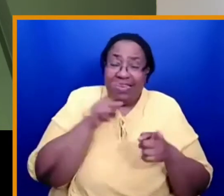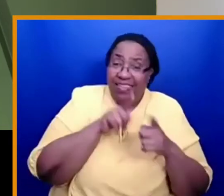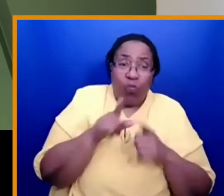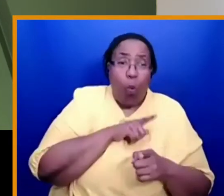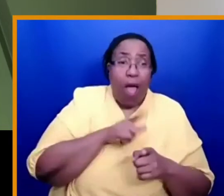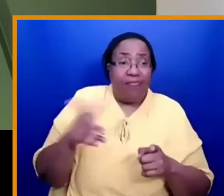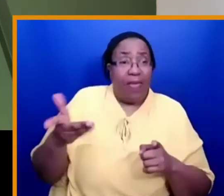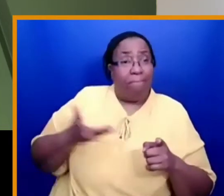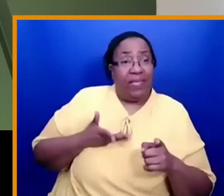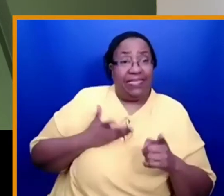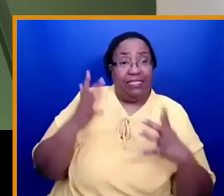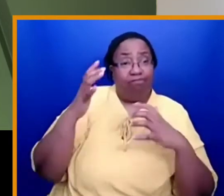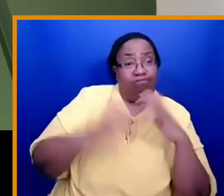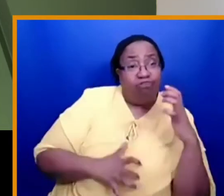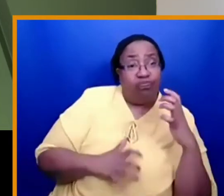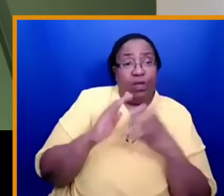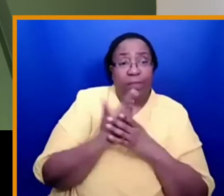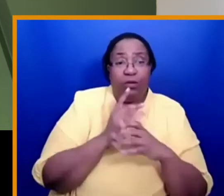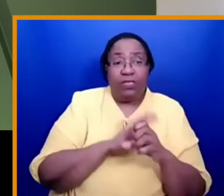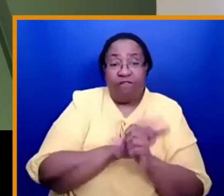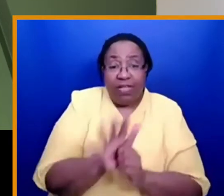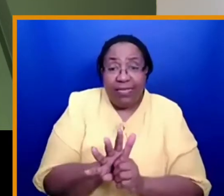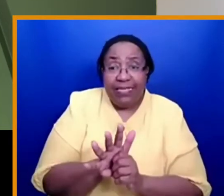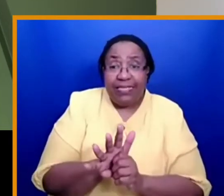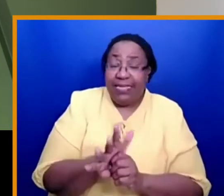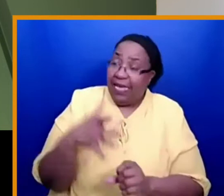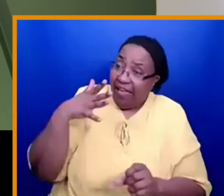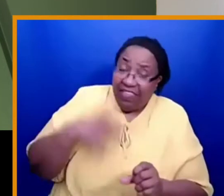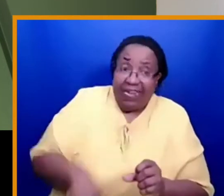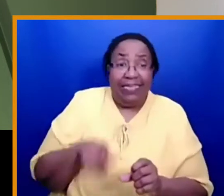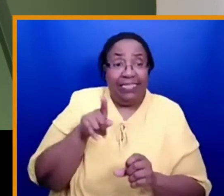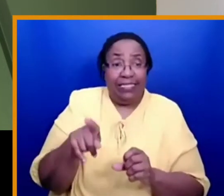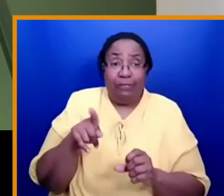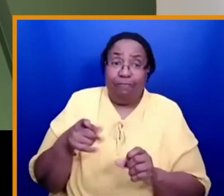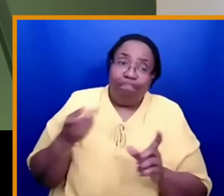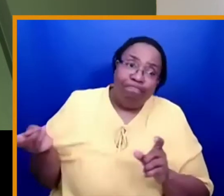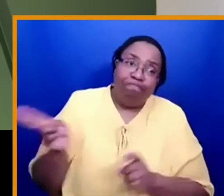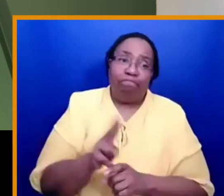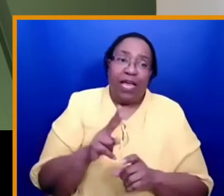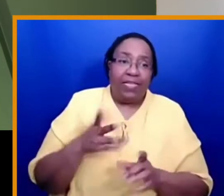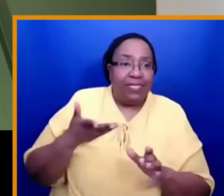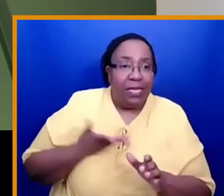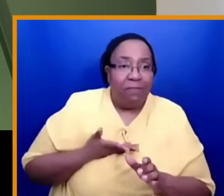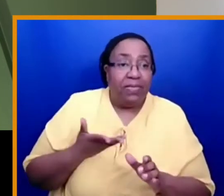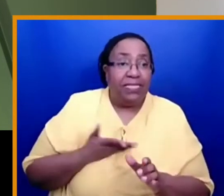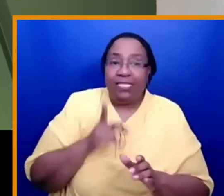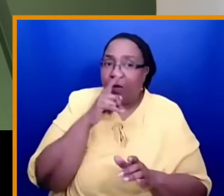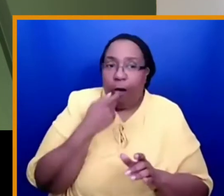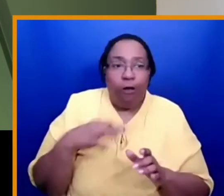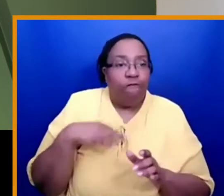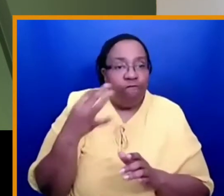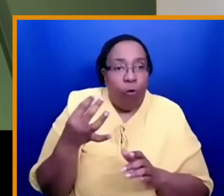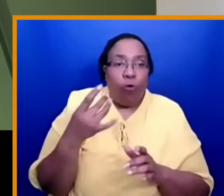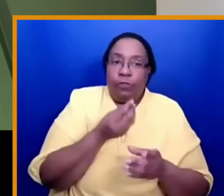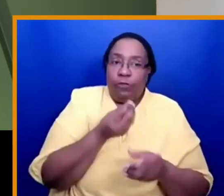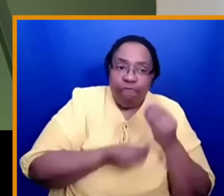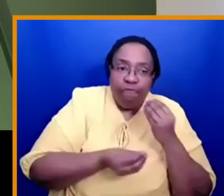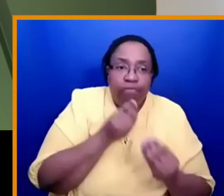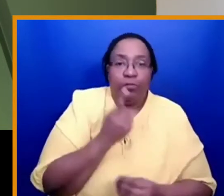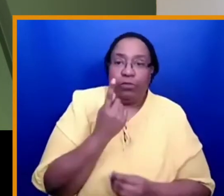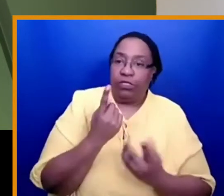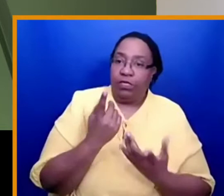they don't, they face not being able to eat and losing their home. It's simply not fair that while some businesses have made enormous profits out of the